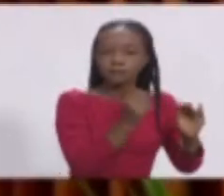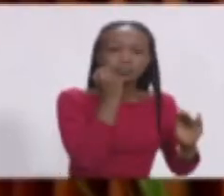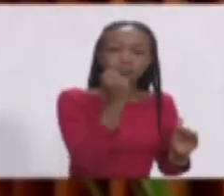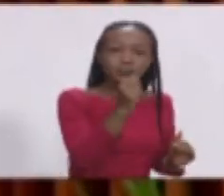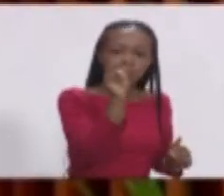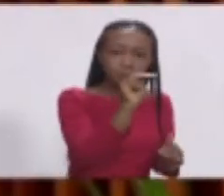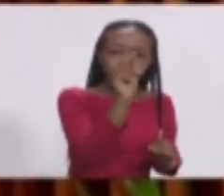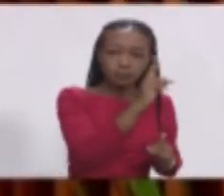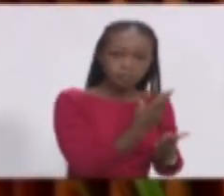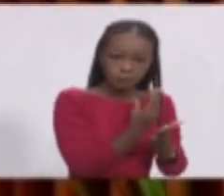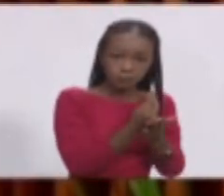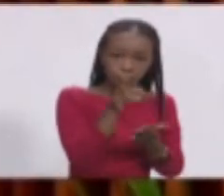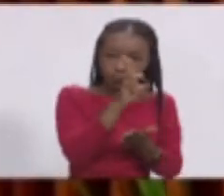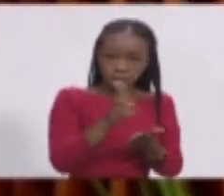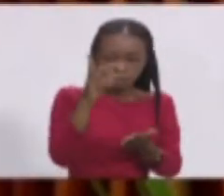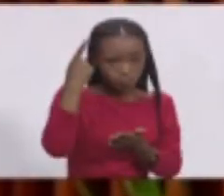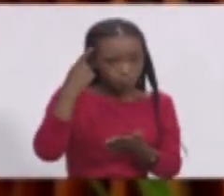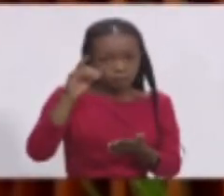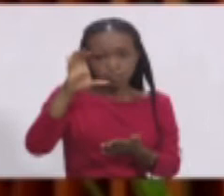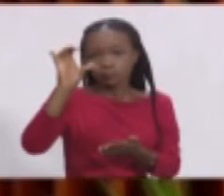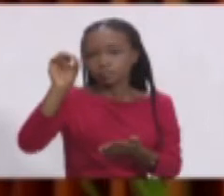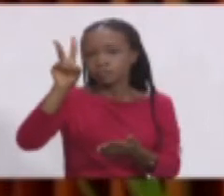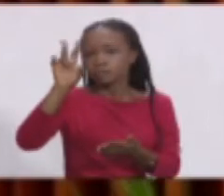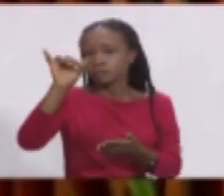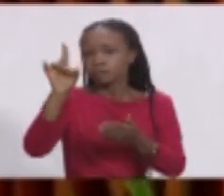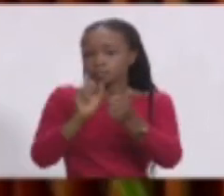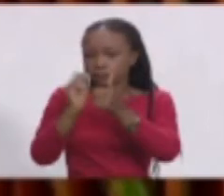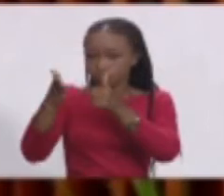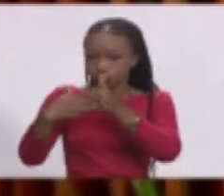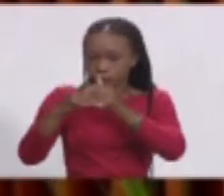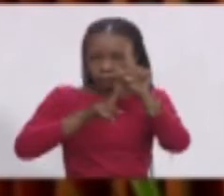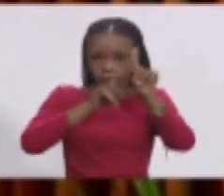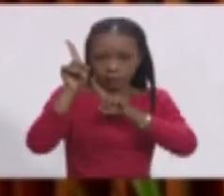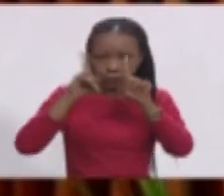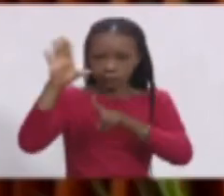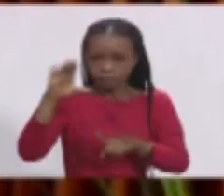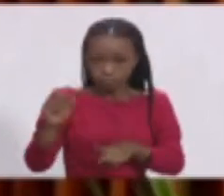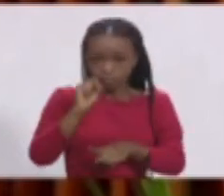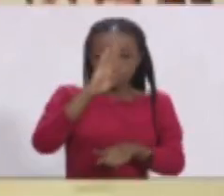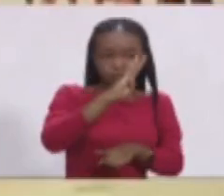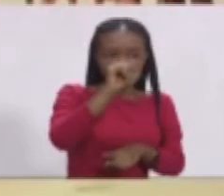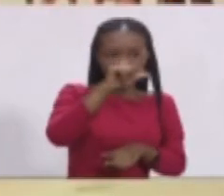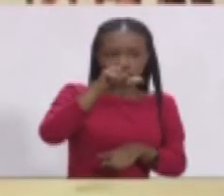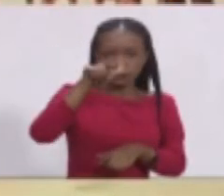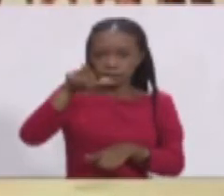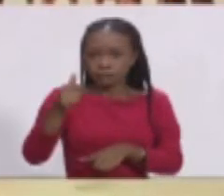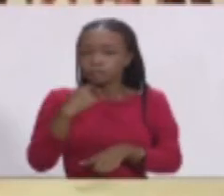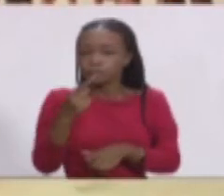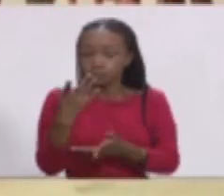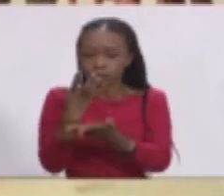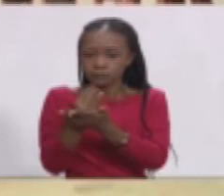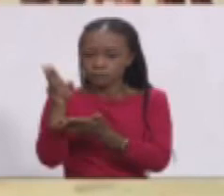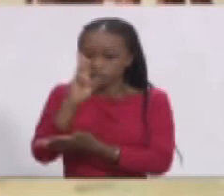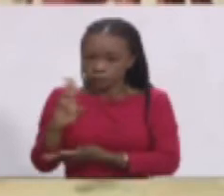shillings to be used as post-coronavirus recovery plan. Tourism Cabinet Secretary Najib Balala said the monies will be used